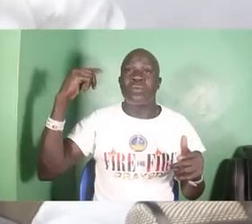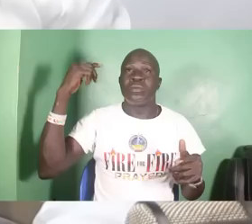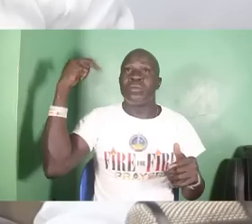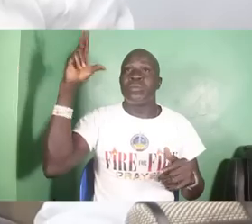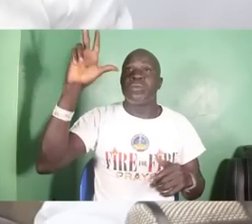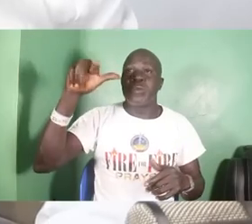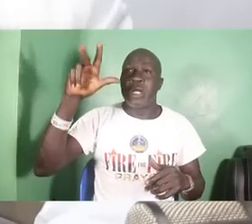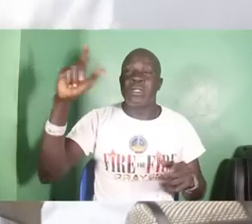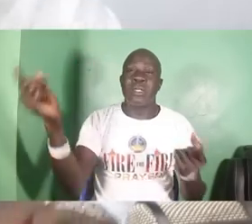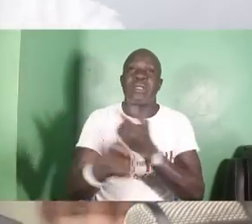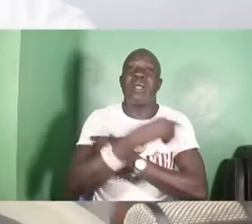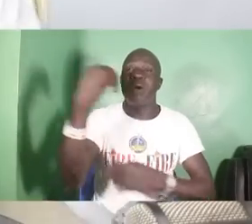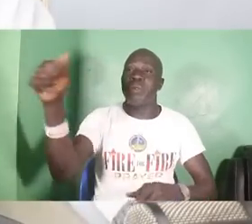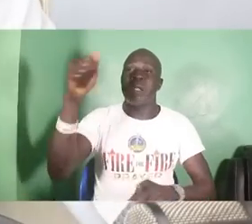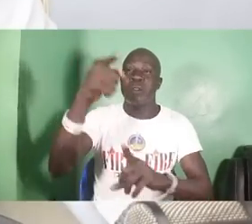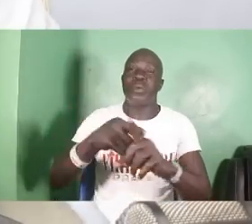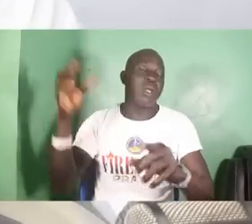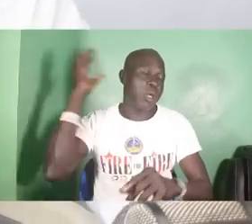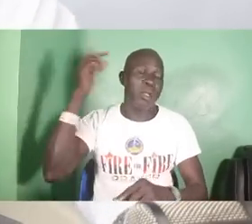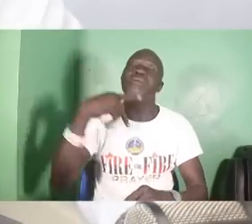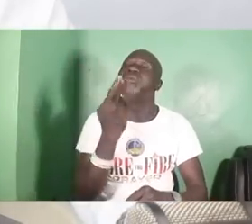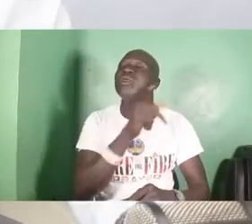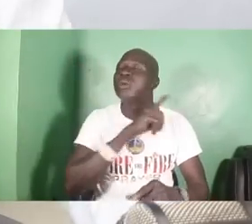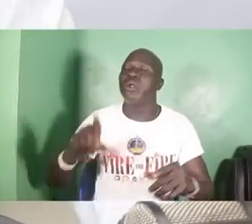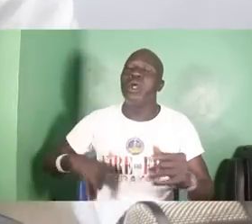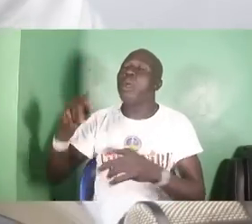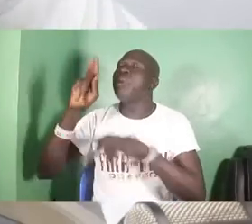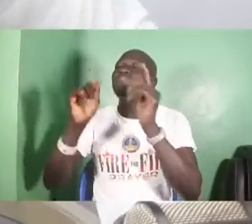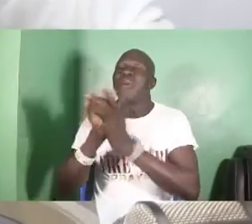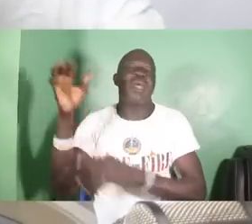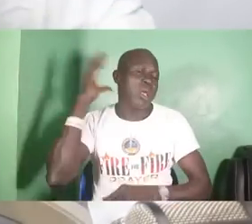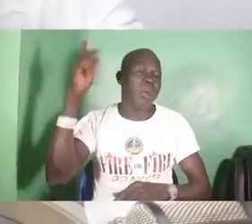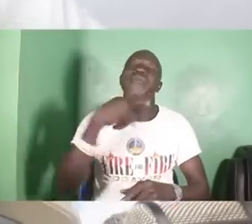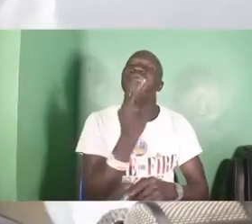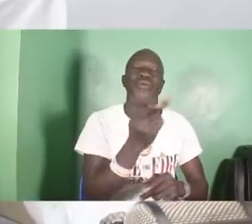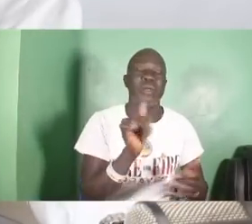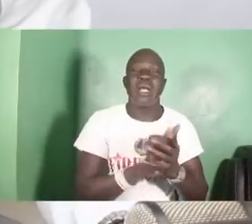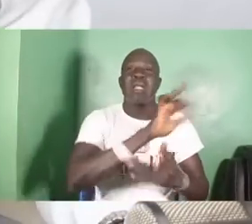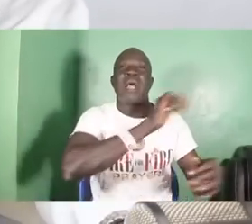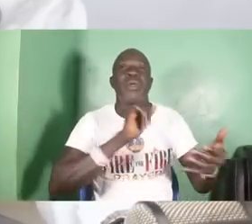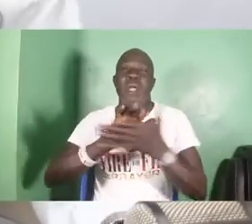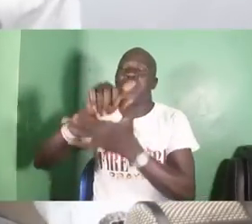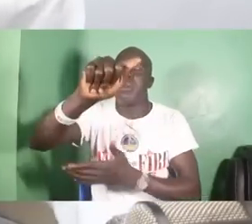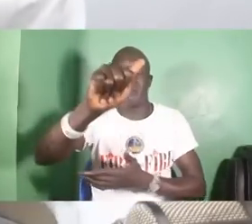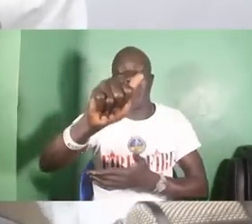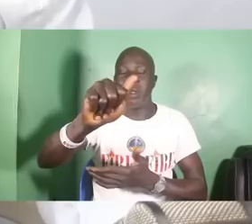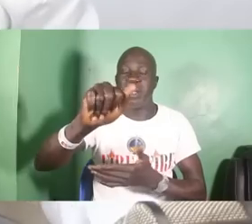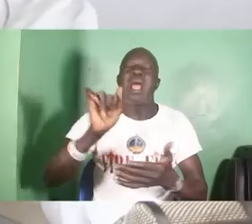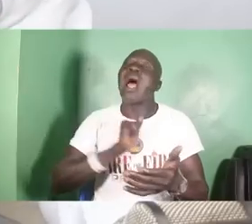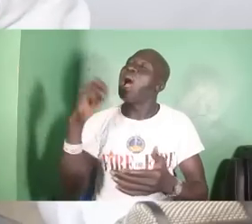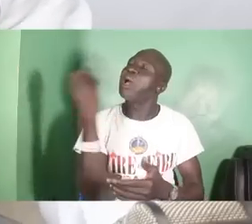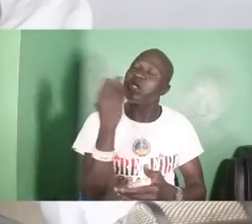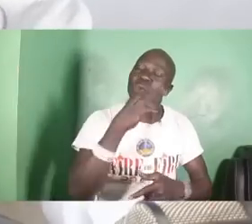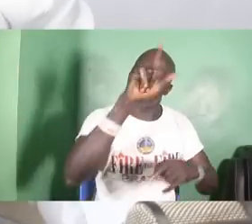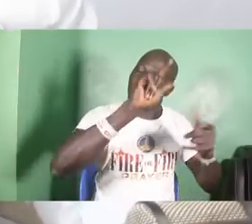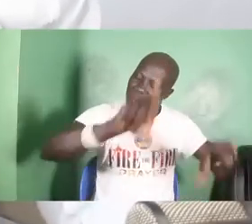kewa gboro oluwa the same day of the tenth for hear the voice of God awon ti gbo hun me people that are hearing my voice ti won de gbagbo that believe mo so